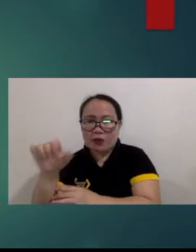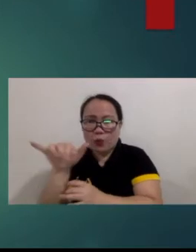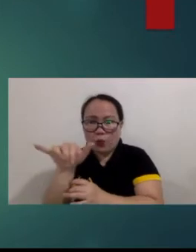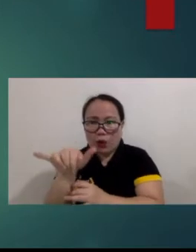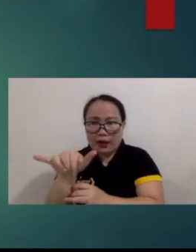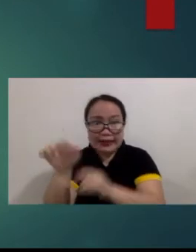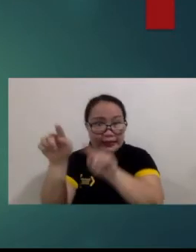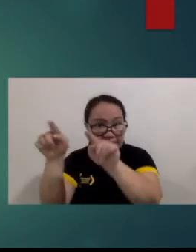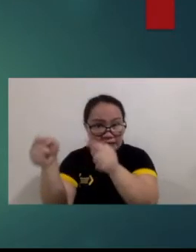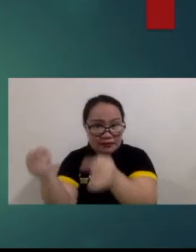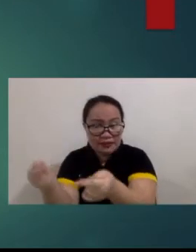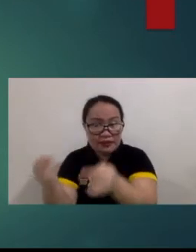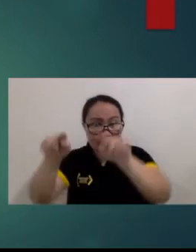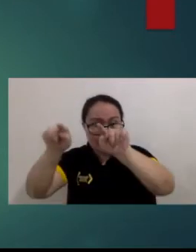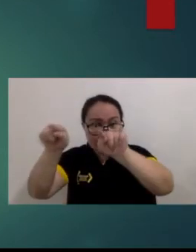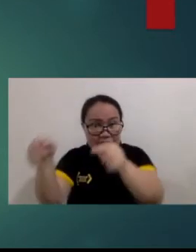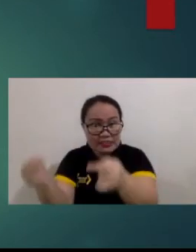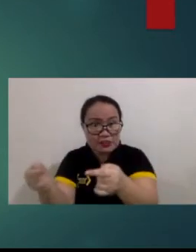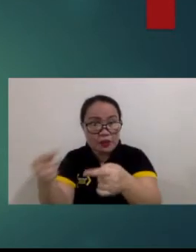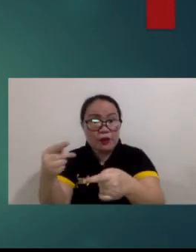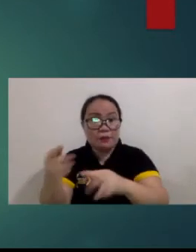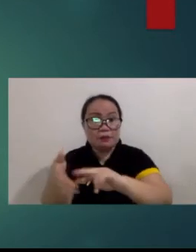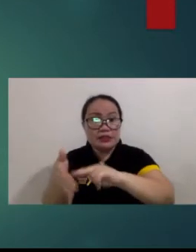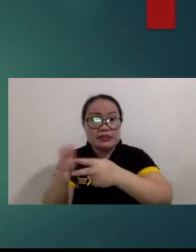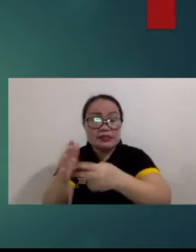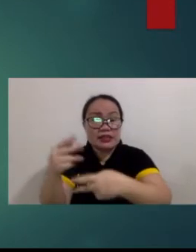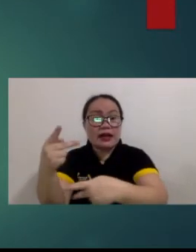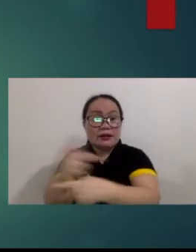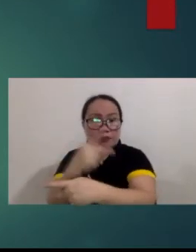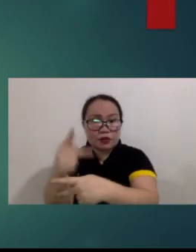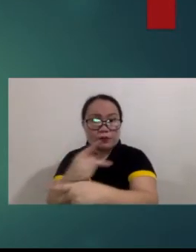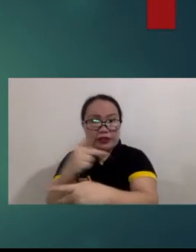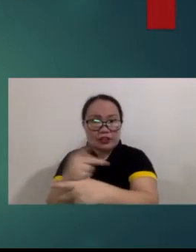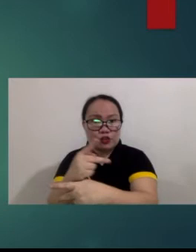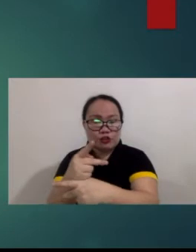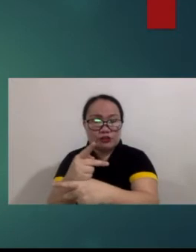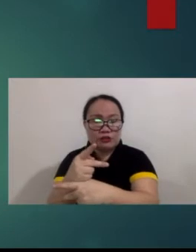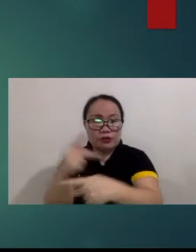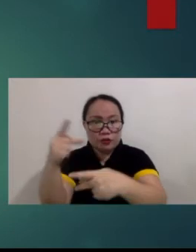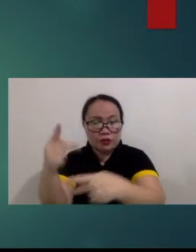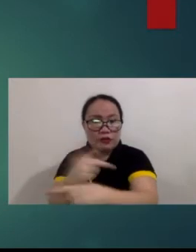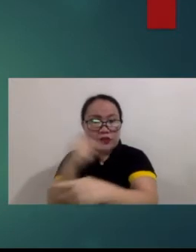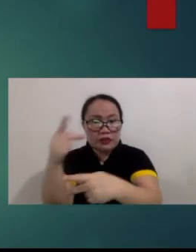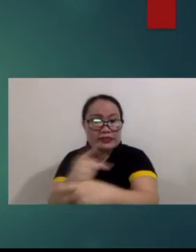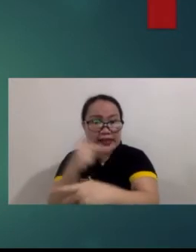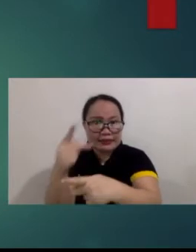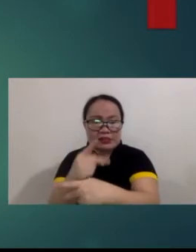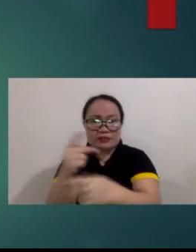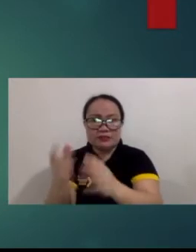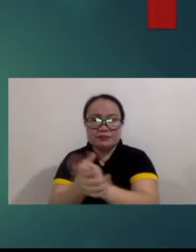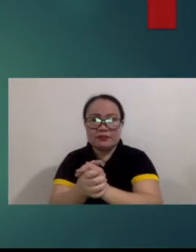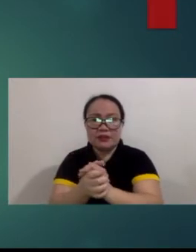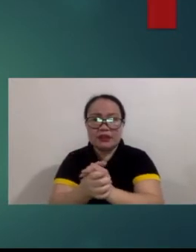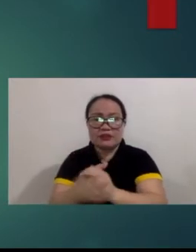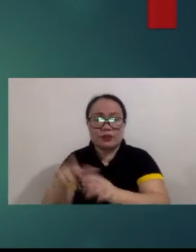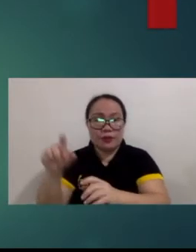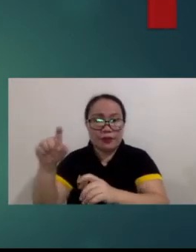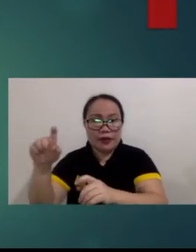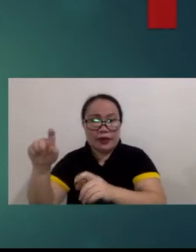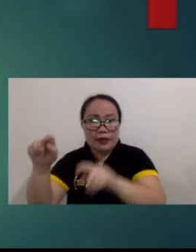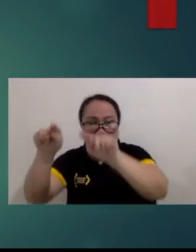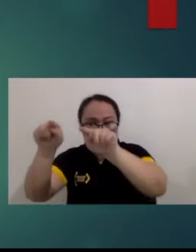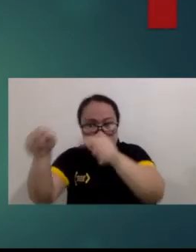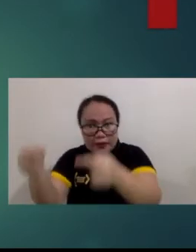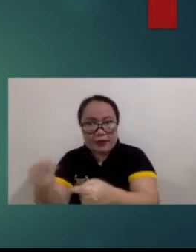x, y, parenthesis means multiplication or times, no? So